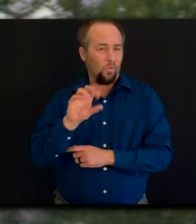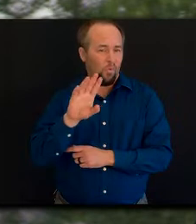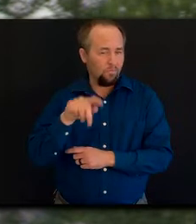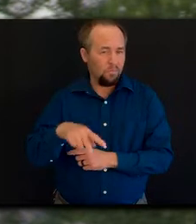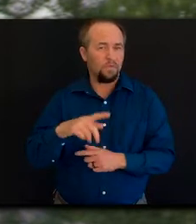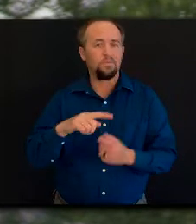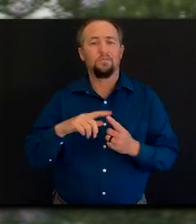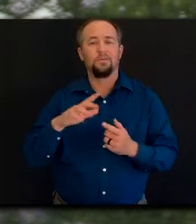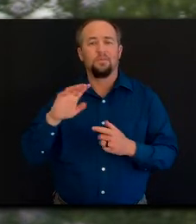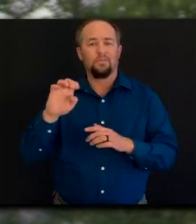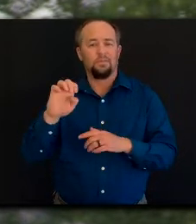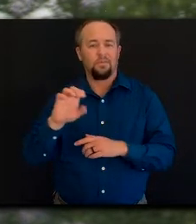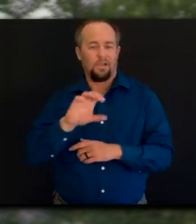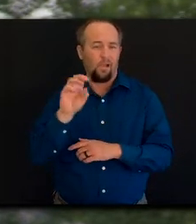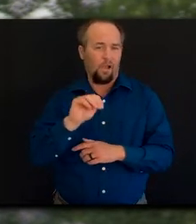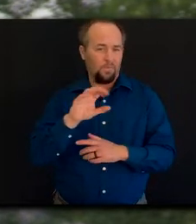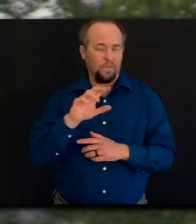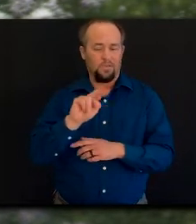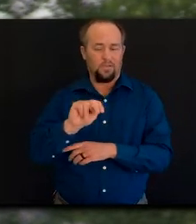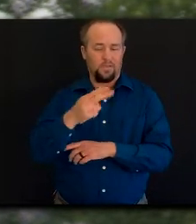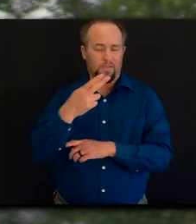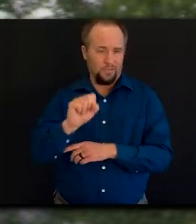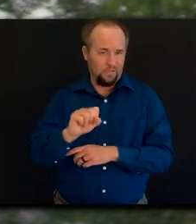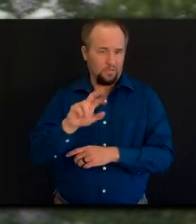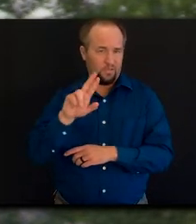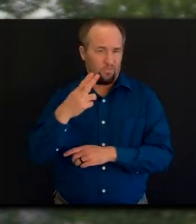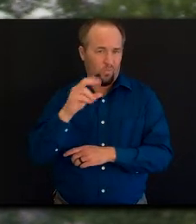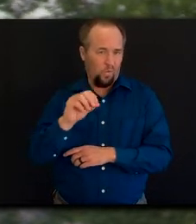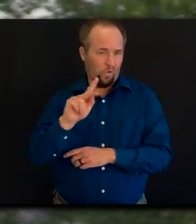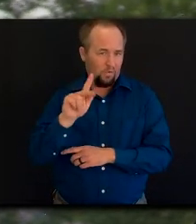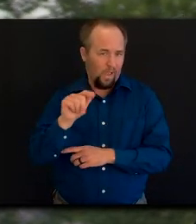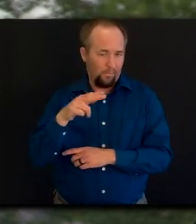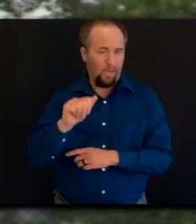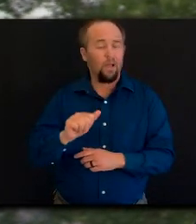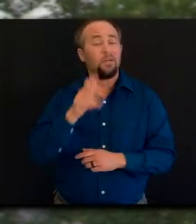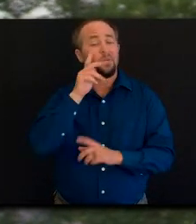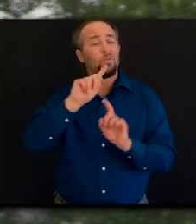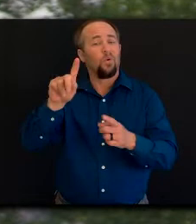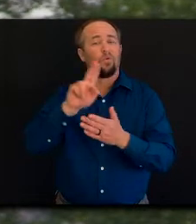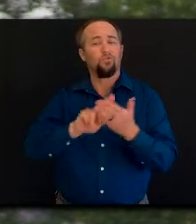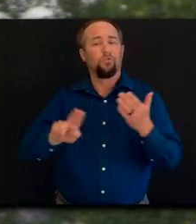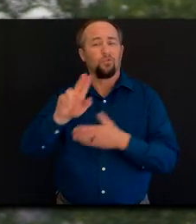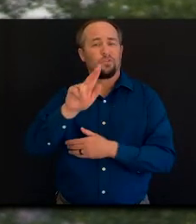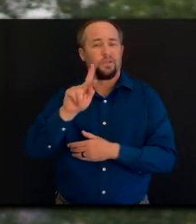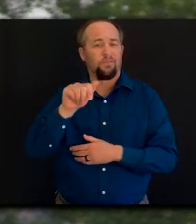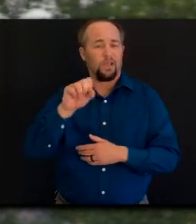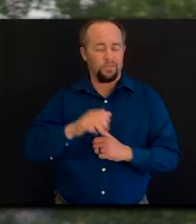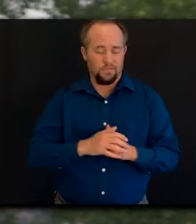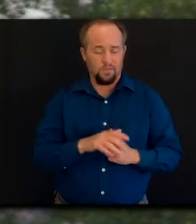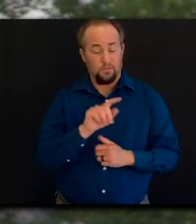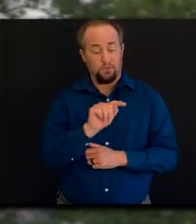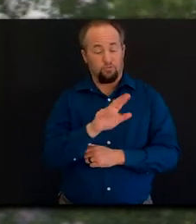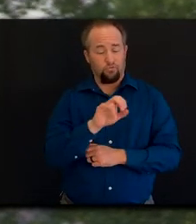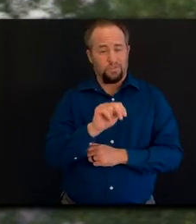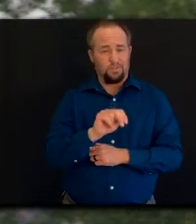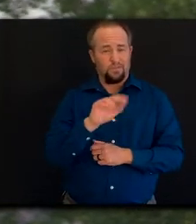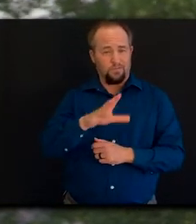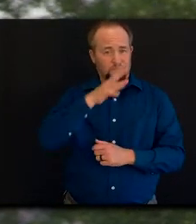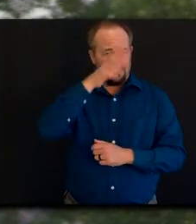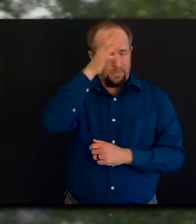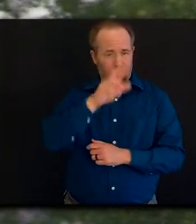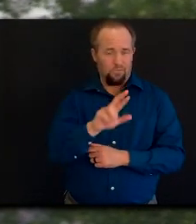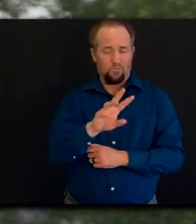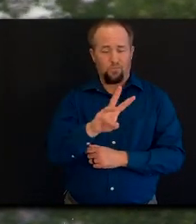Student Council, National Honor Society, and Rho Kappa. He will attend the University of Kansas. Tristan's parents are Wade and Andrea